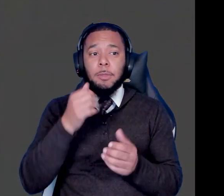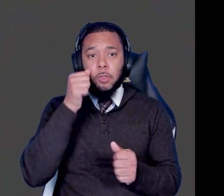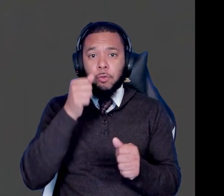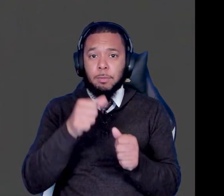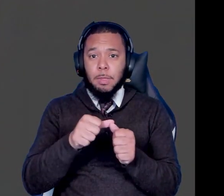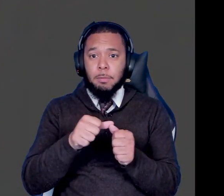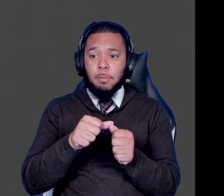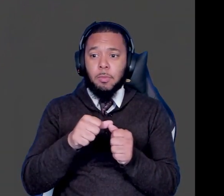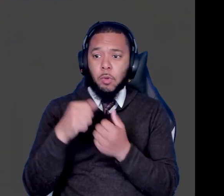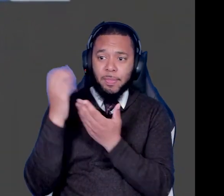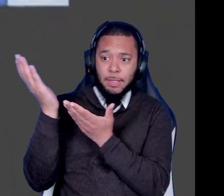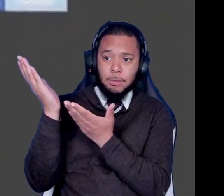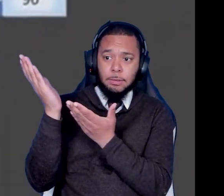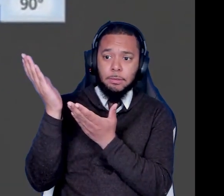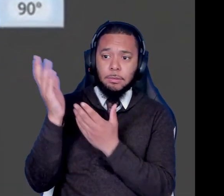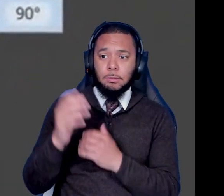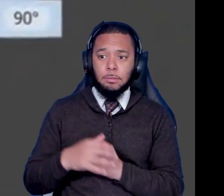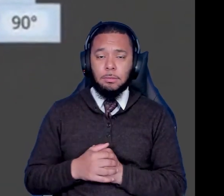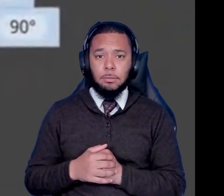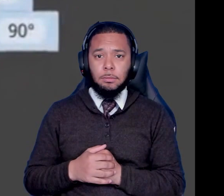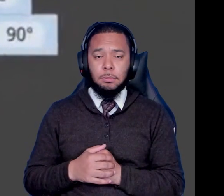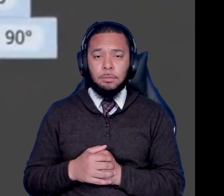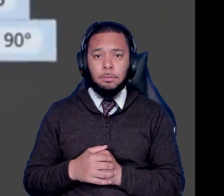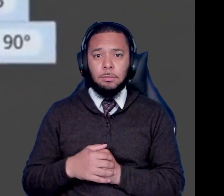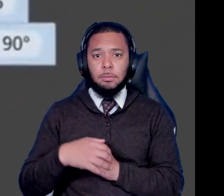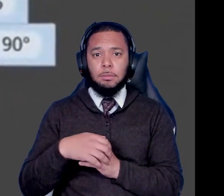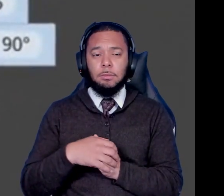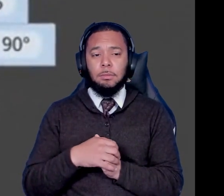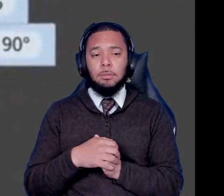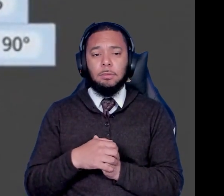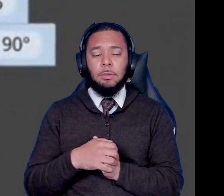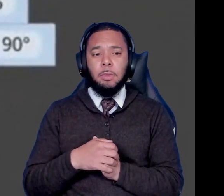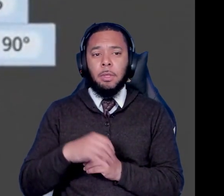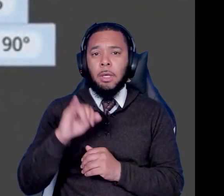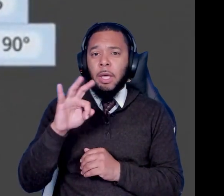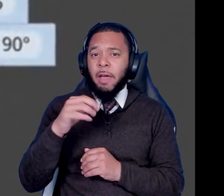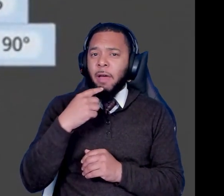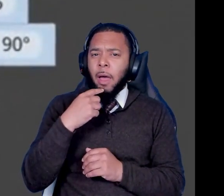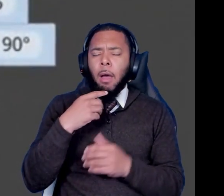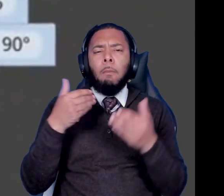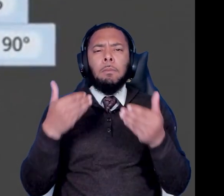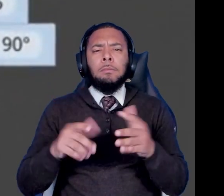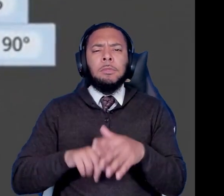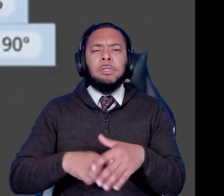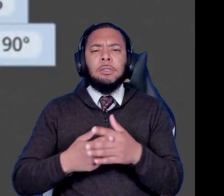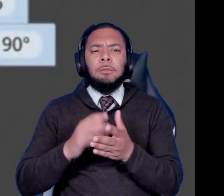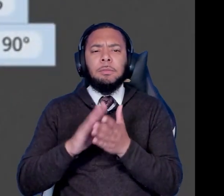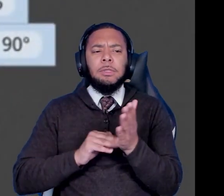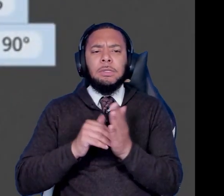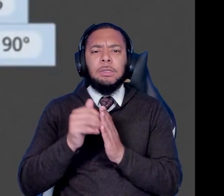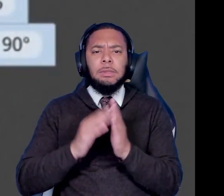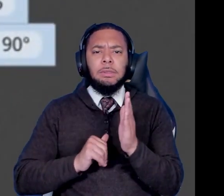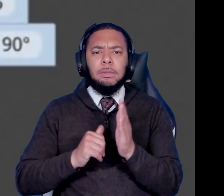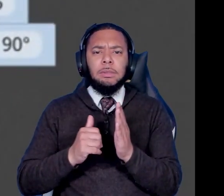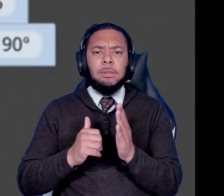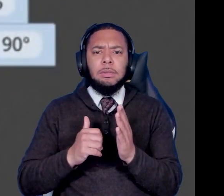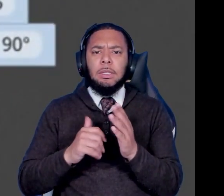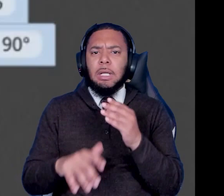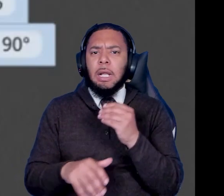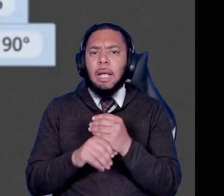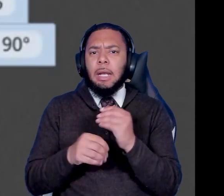code like what you see on the screen here. If I said start painting and I put in a number like